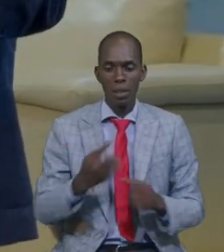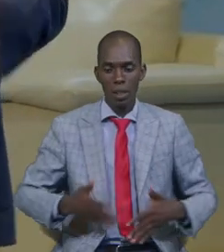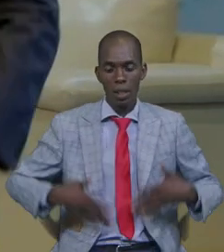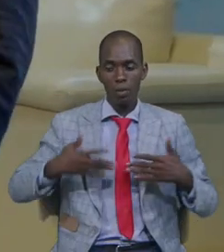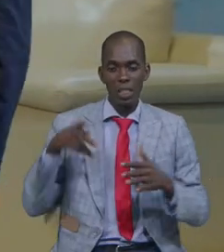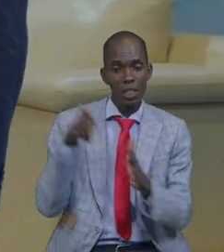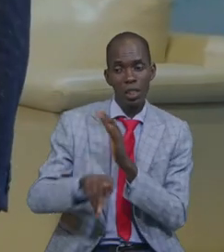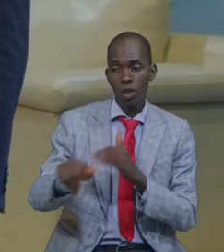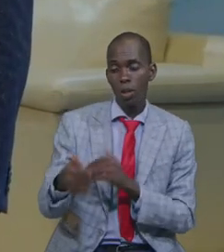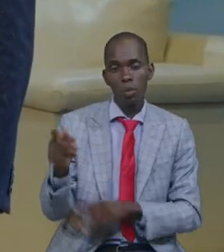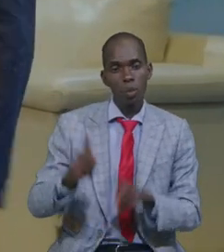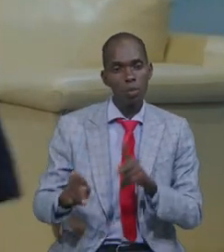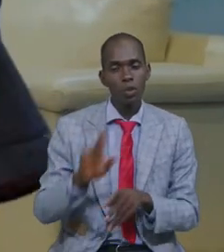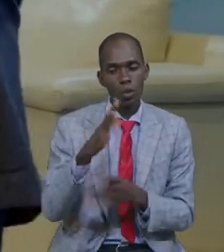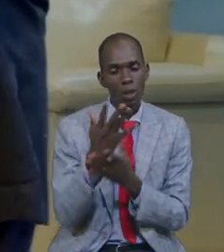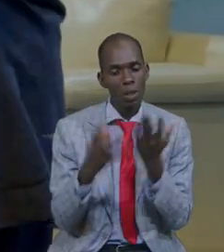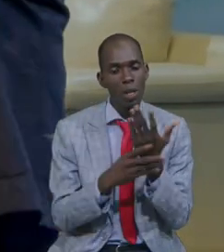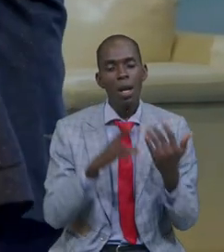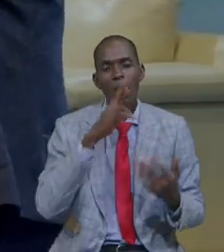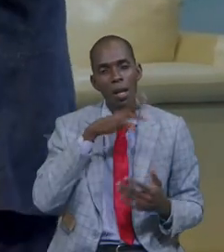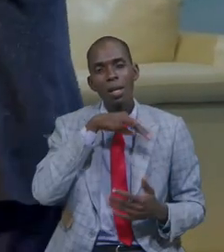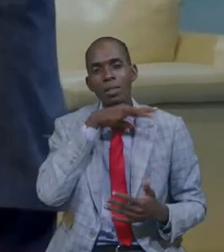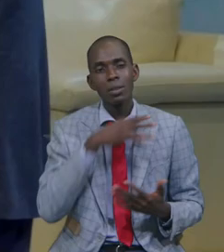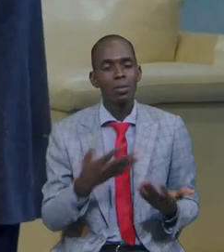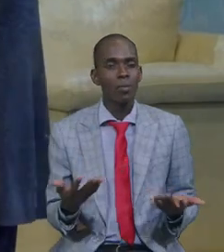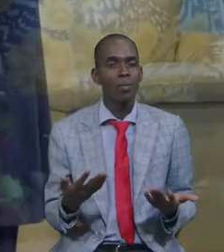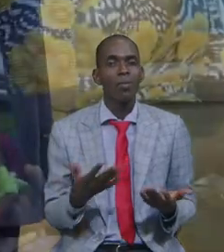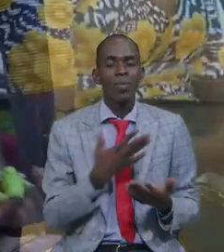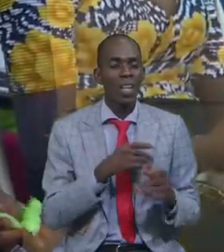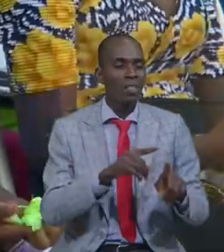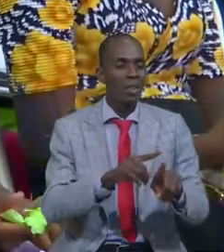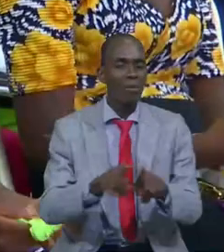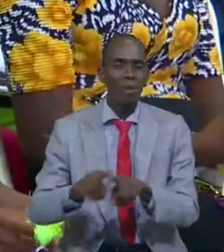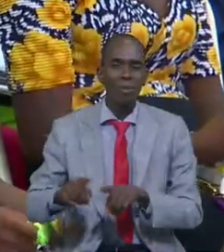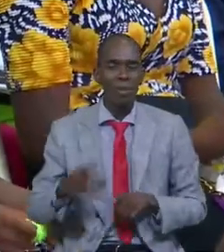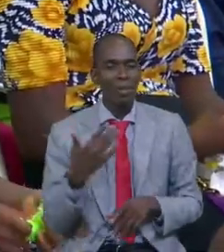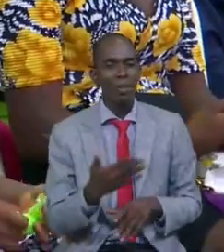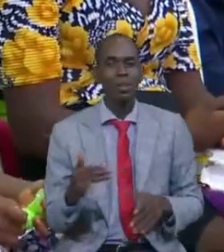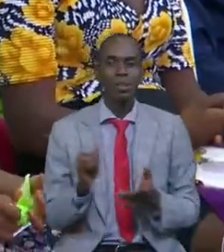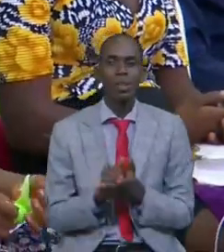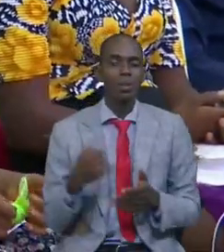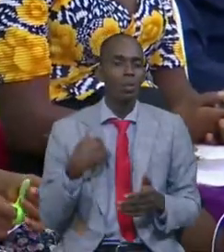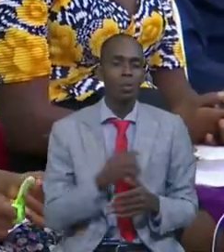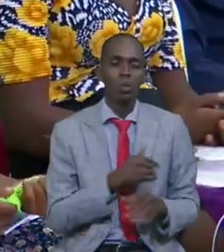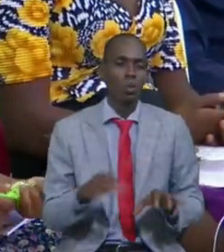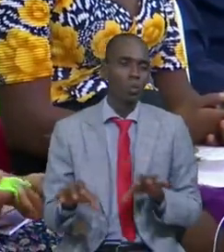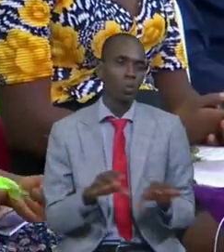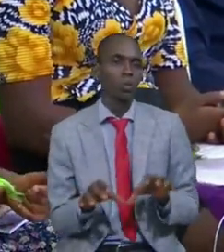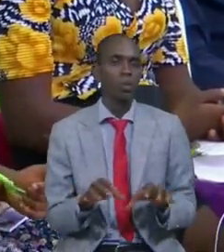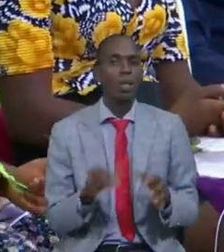hands are defiled. And the various things that we do that cause